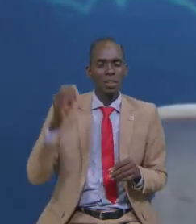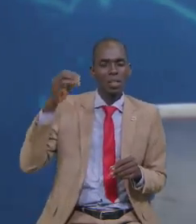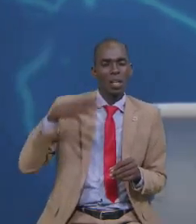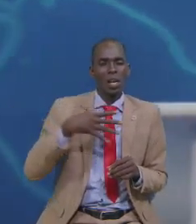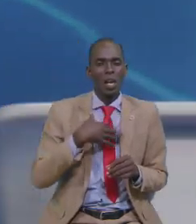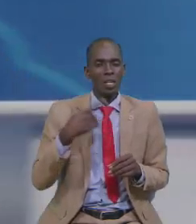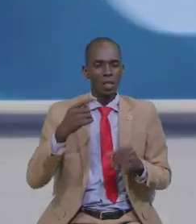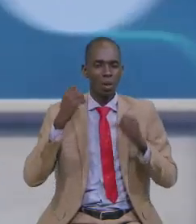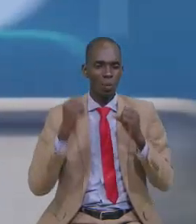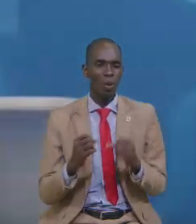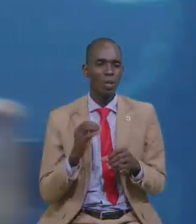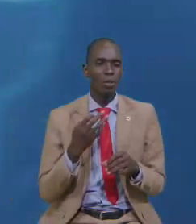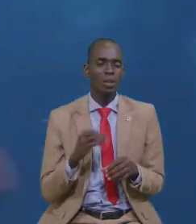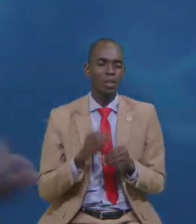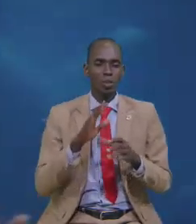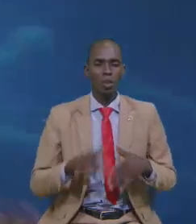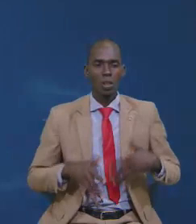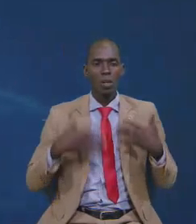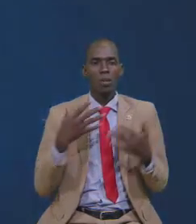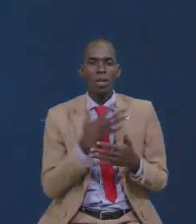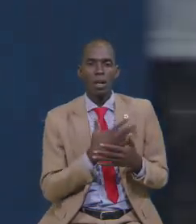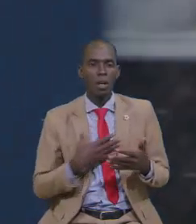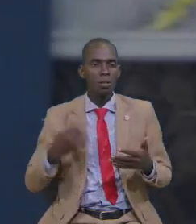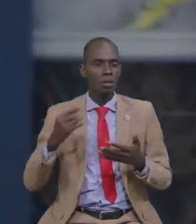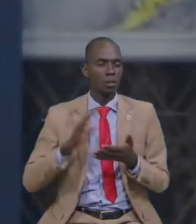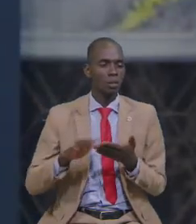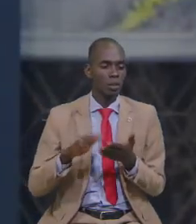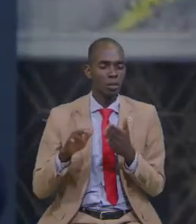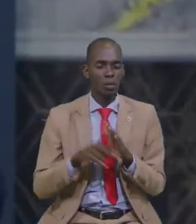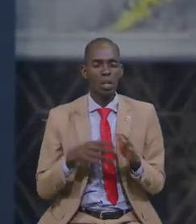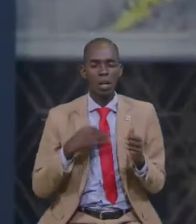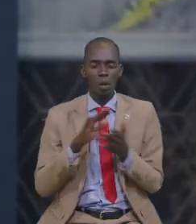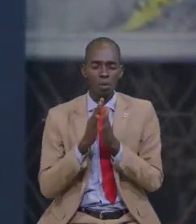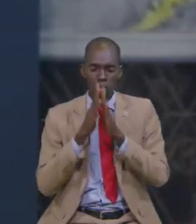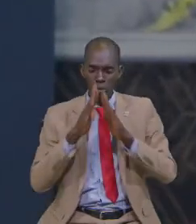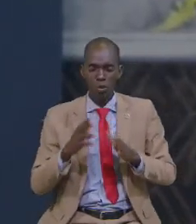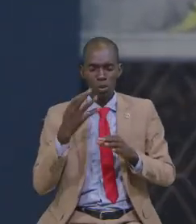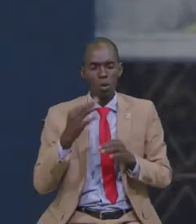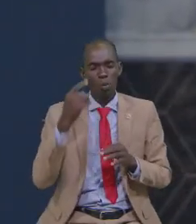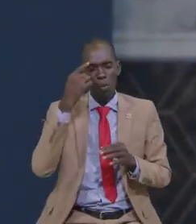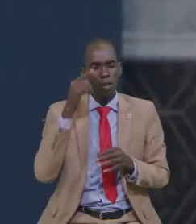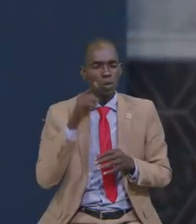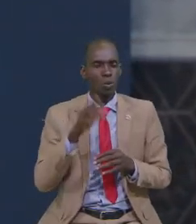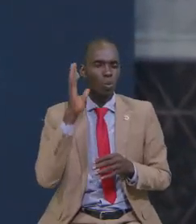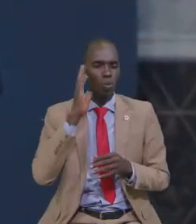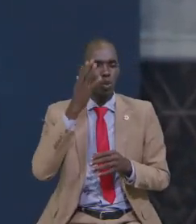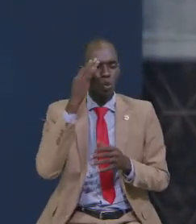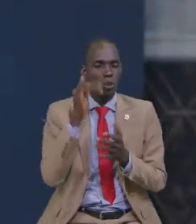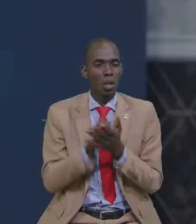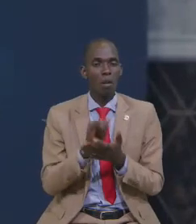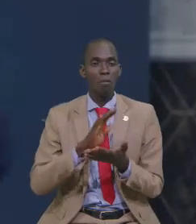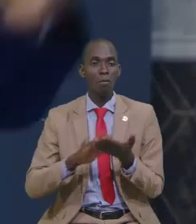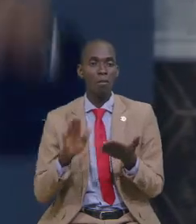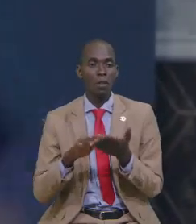your life, and the forgiveness and the peace of mind, they will know that that forgiveness,